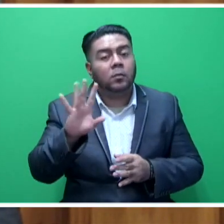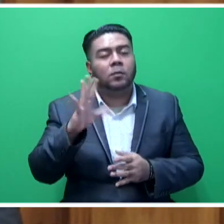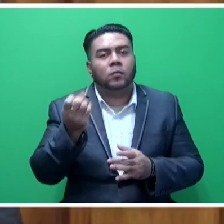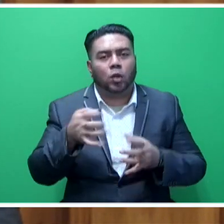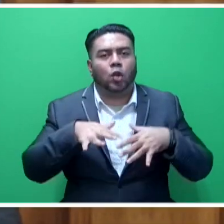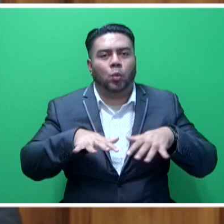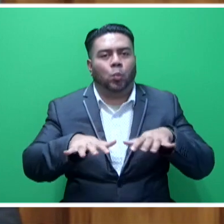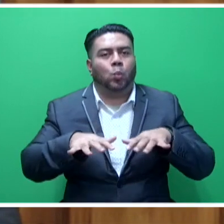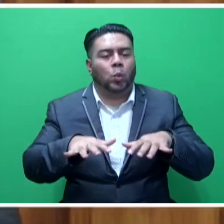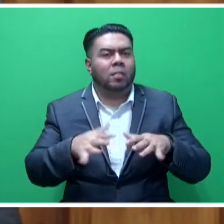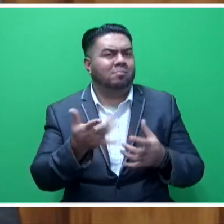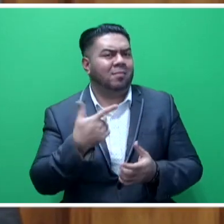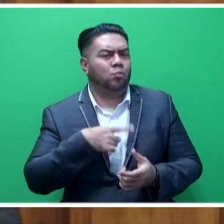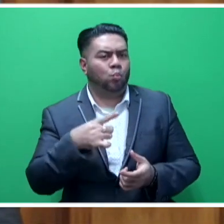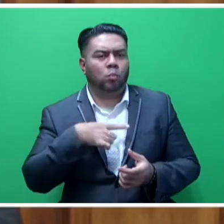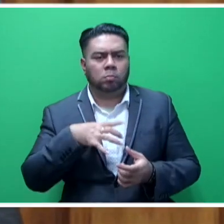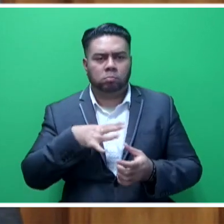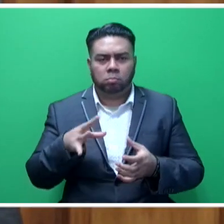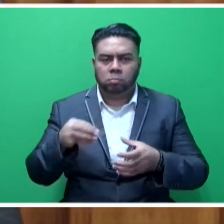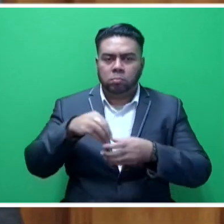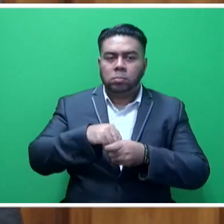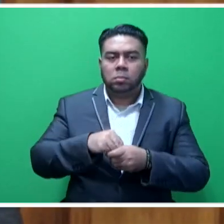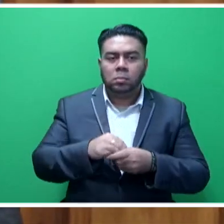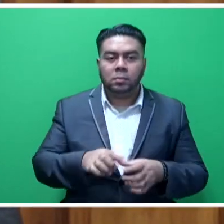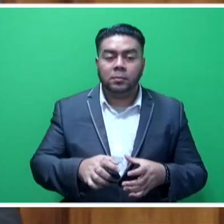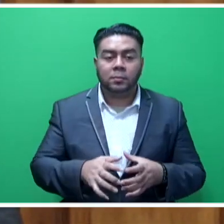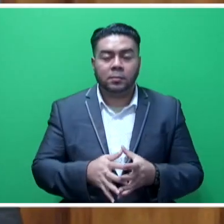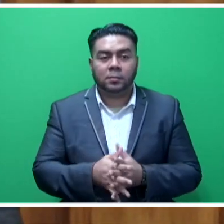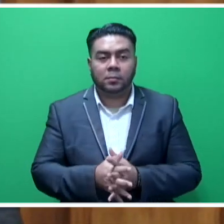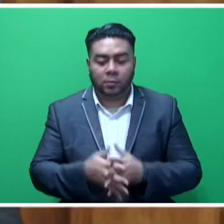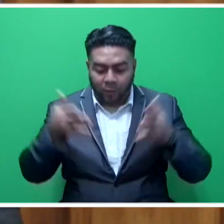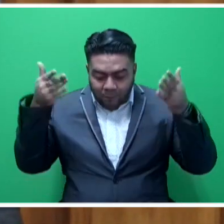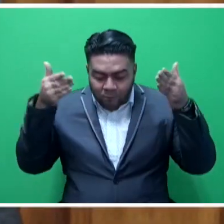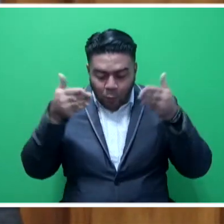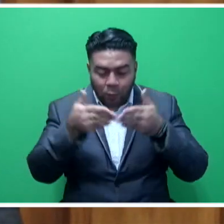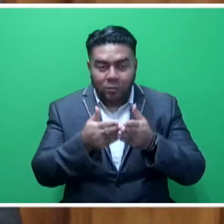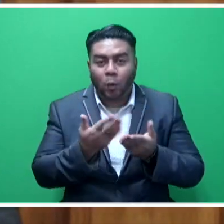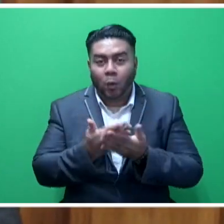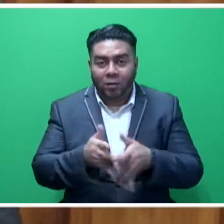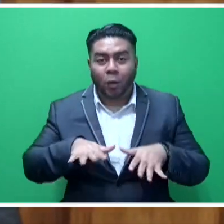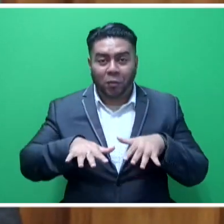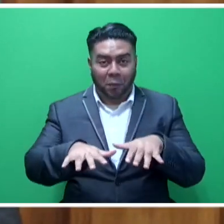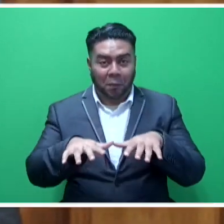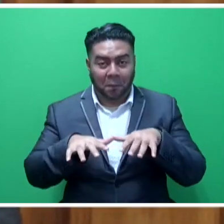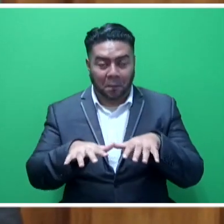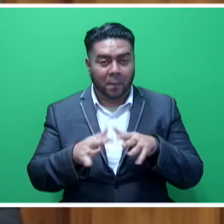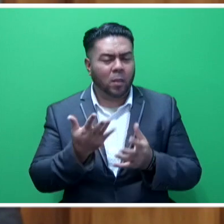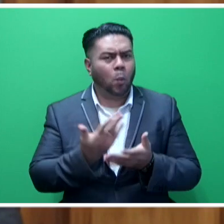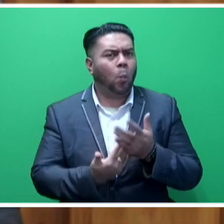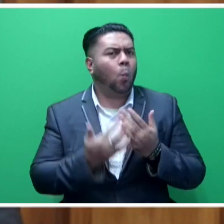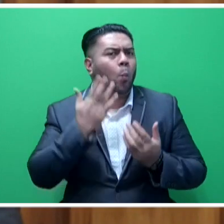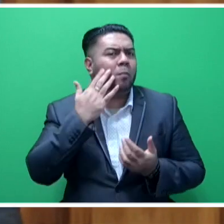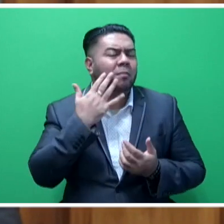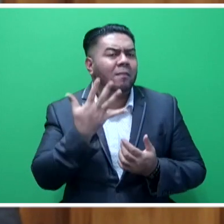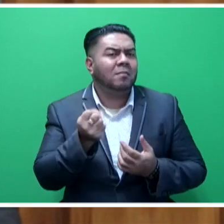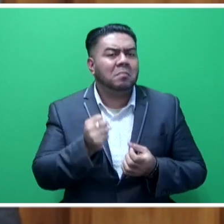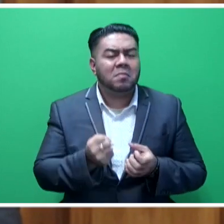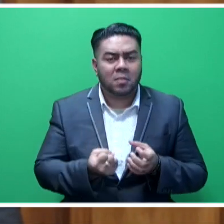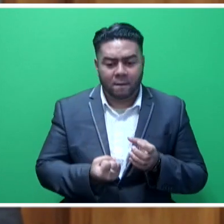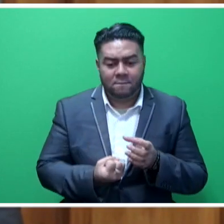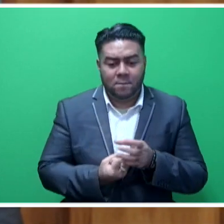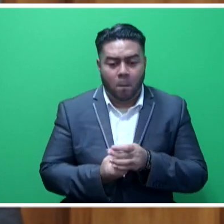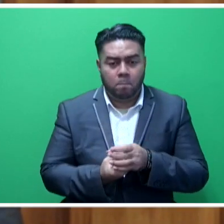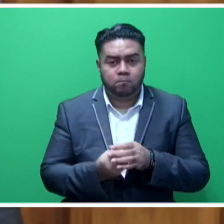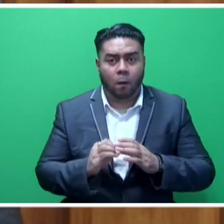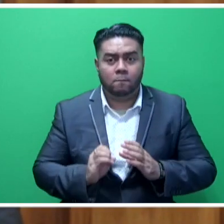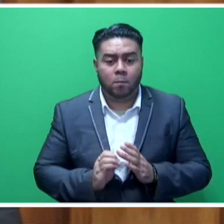So because the whole system was oriented towards earthquakes, when they had this volcanic activity that